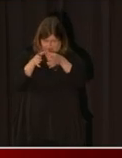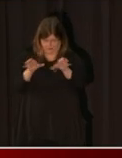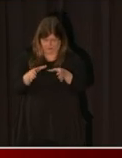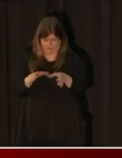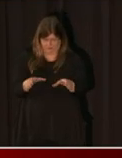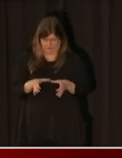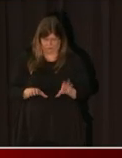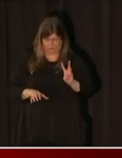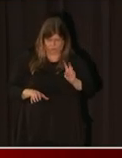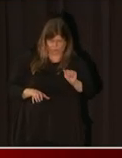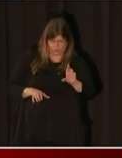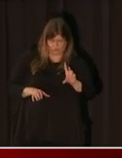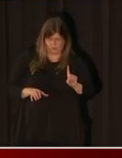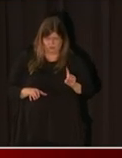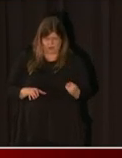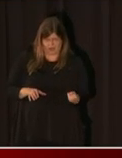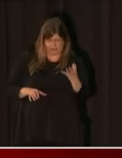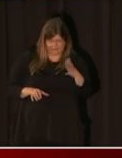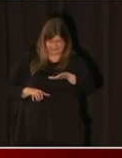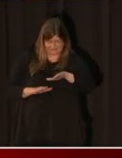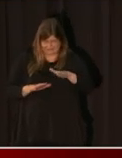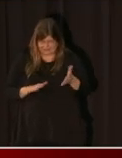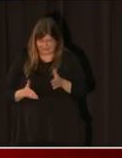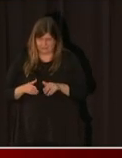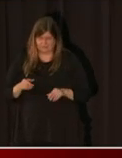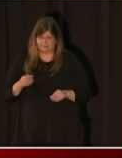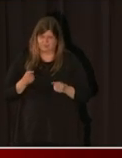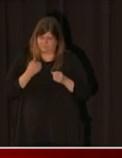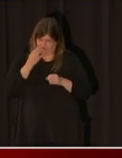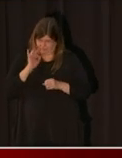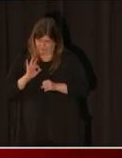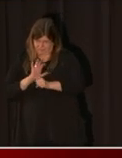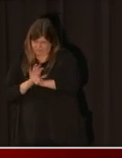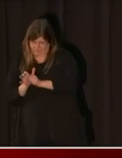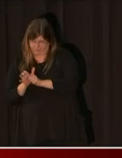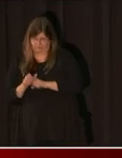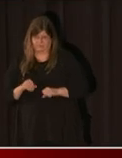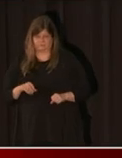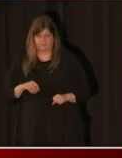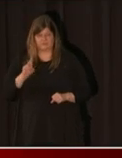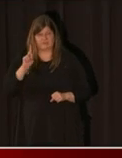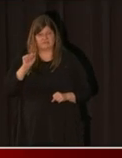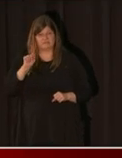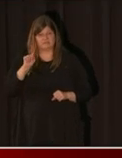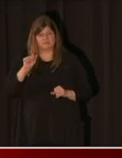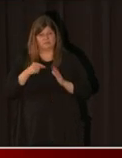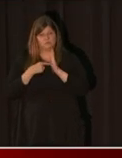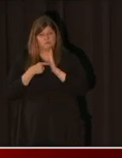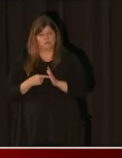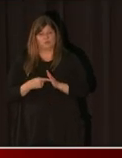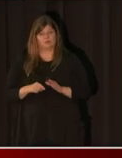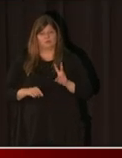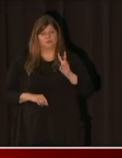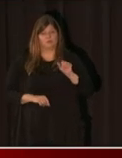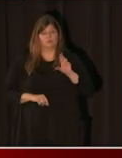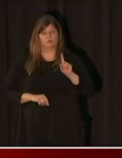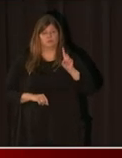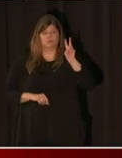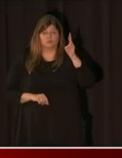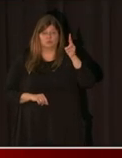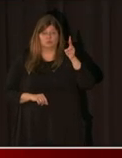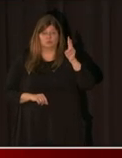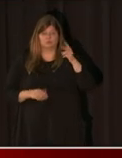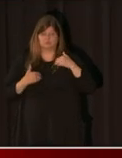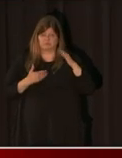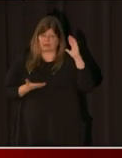to COVID-19. So the data was showing that, Ward 2 had the least number of reported deaths and Ward